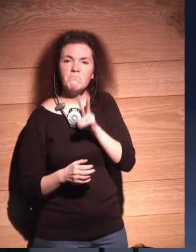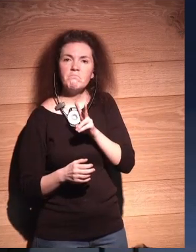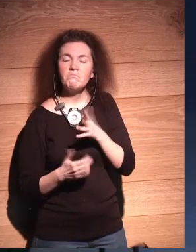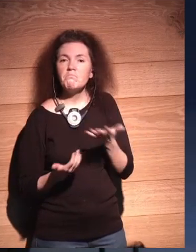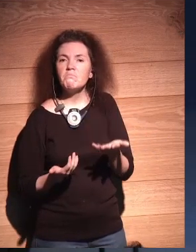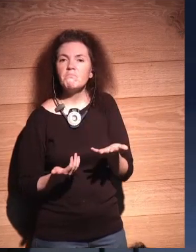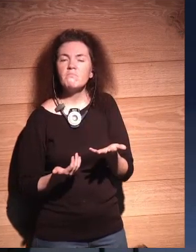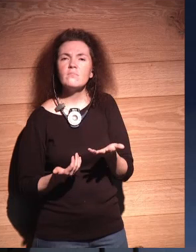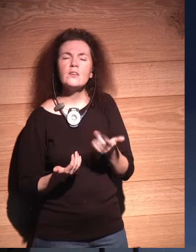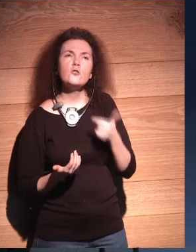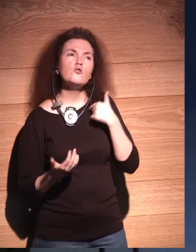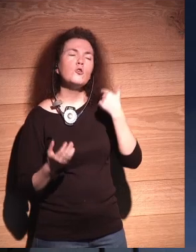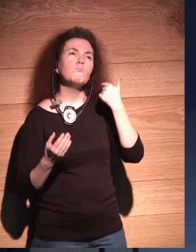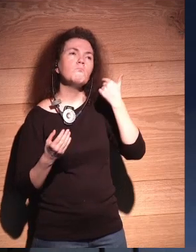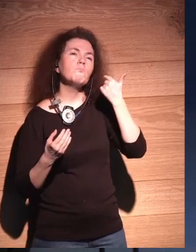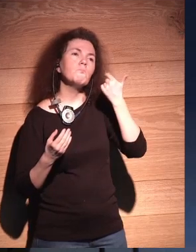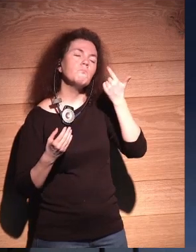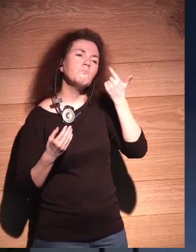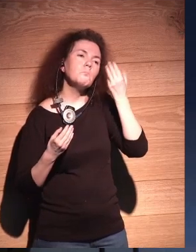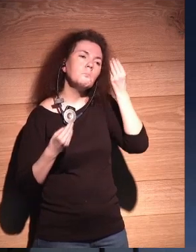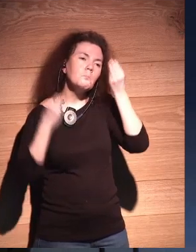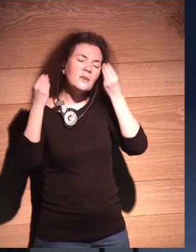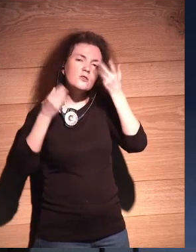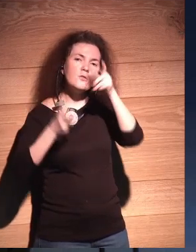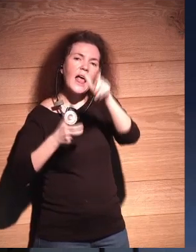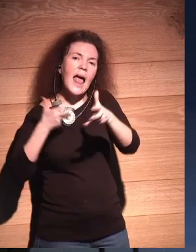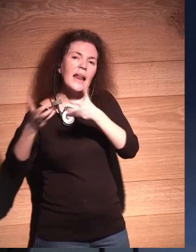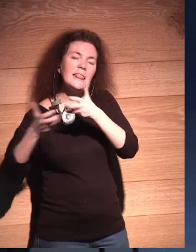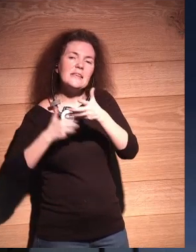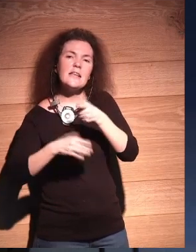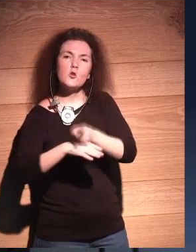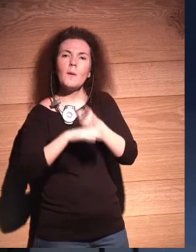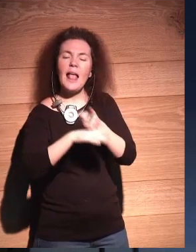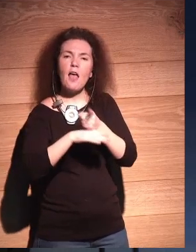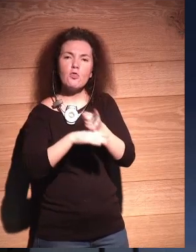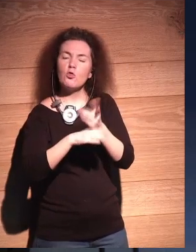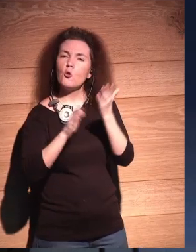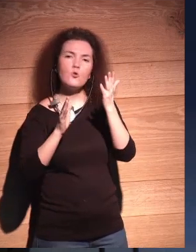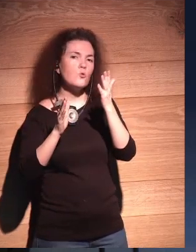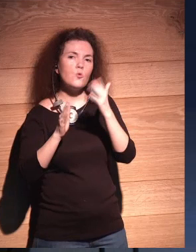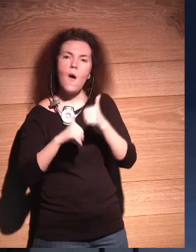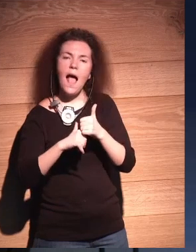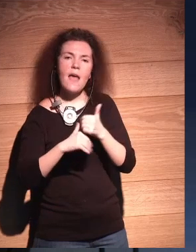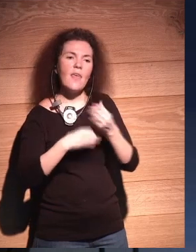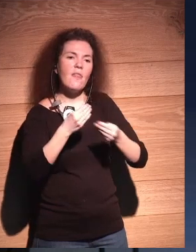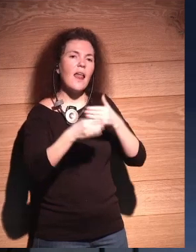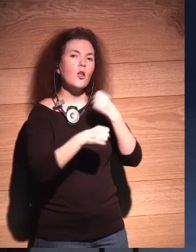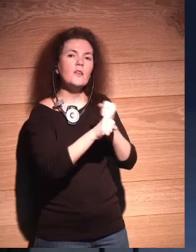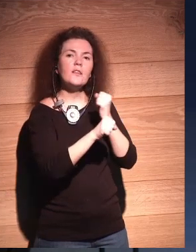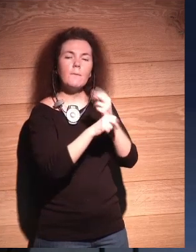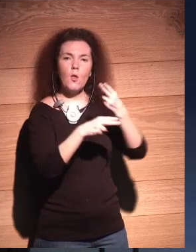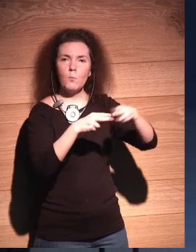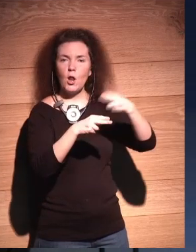I don't think that artists necessarily have an obligation at all to do political work. I think